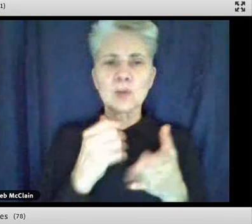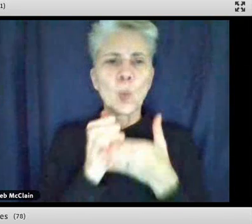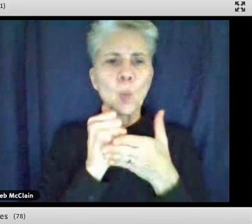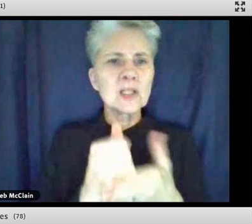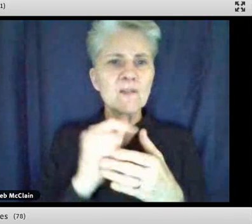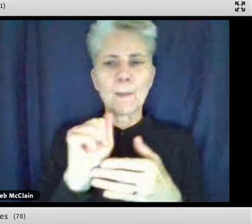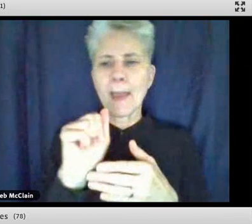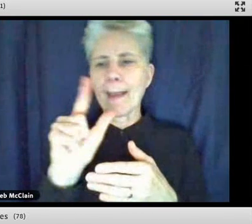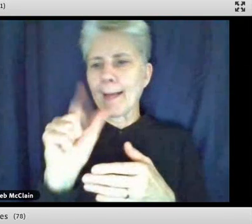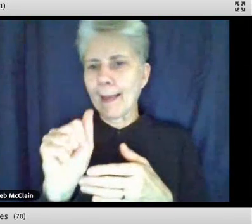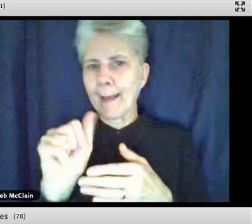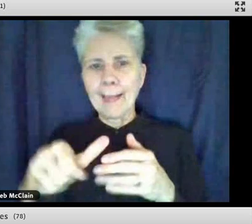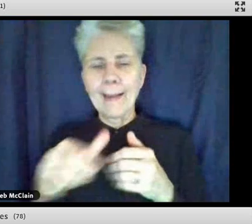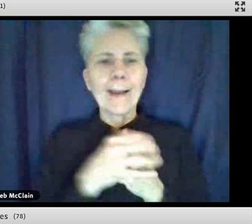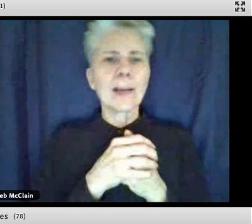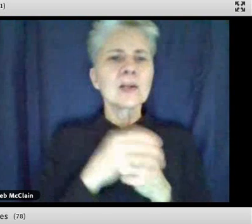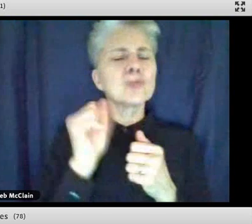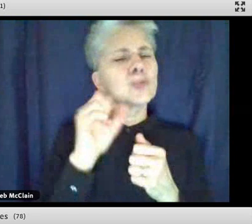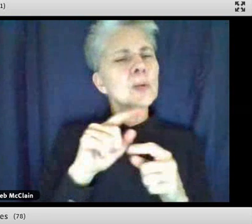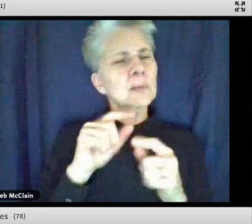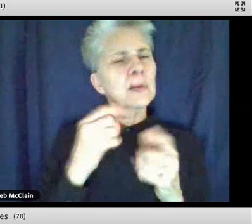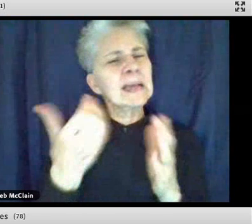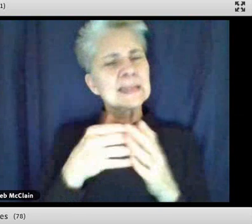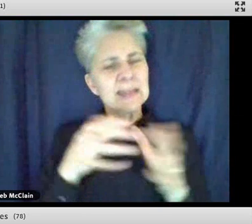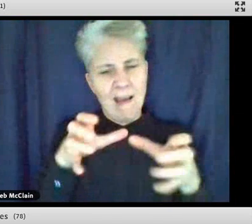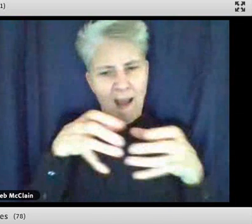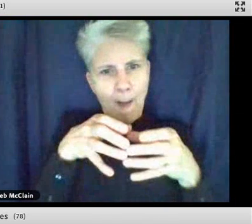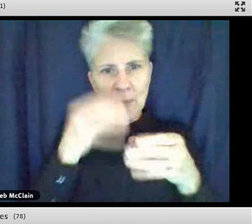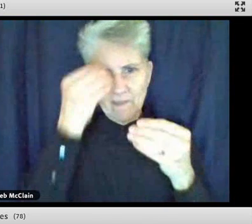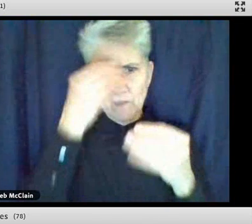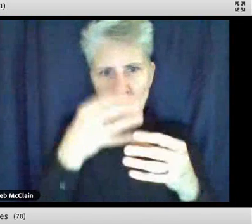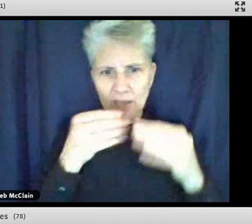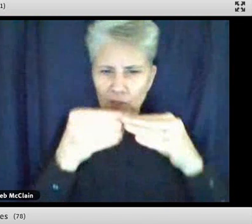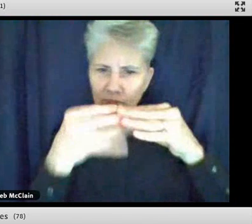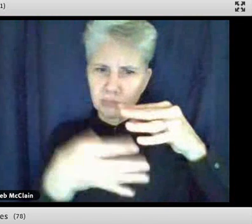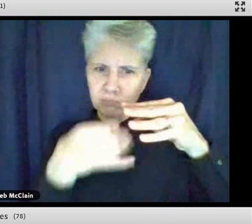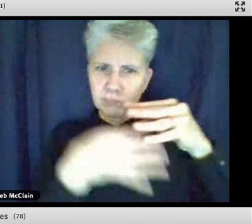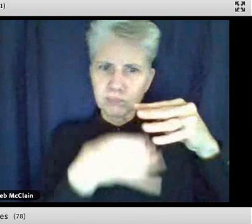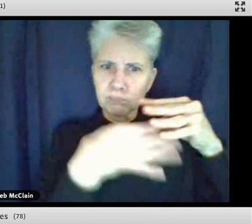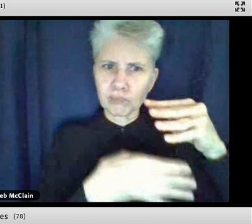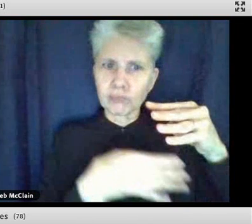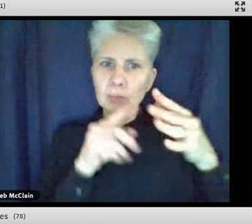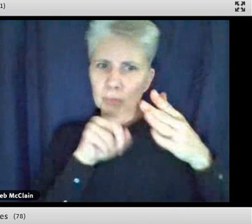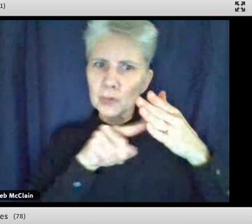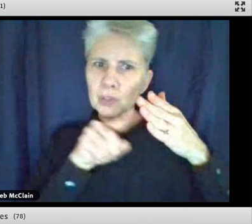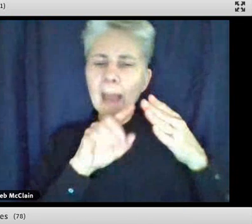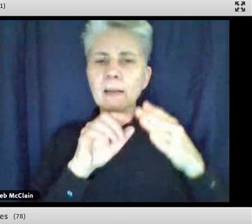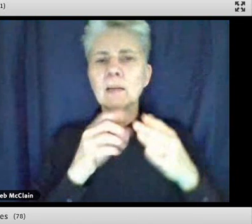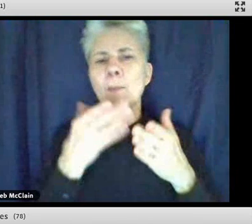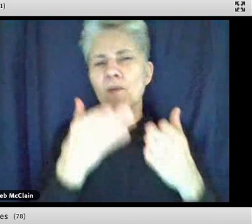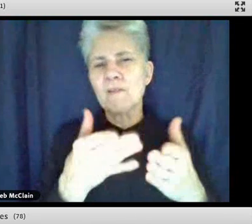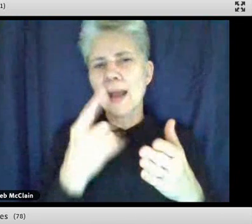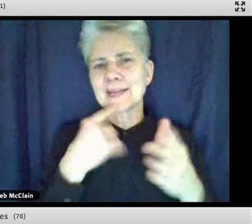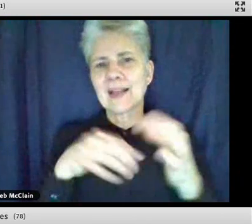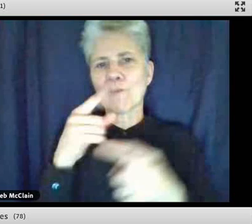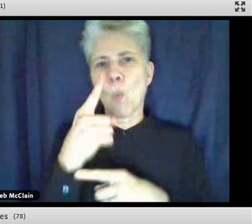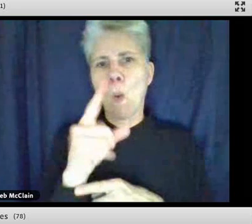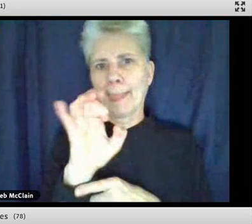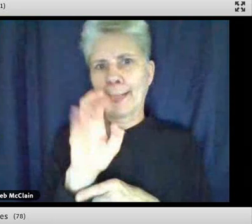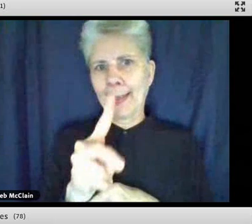of information, which is something I really like to provide instead of just one link at one after another. Another site